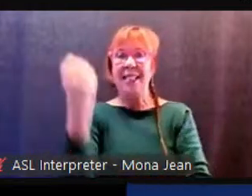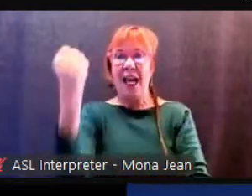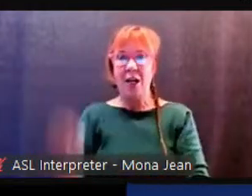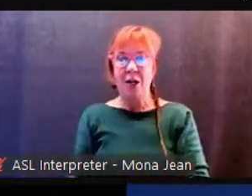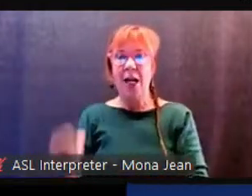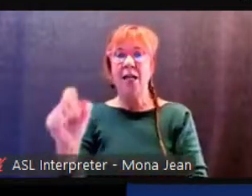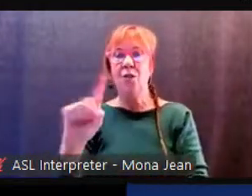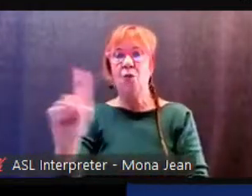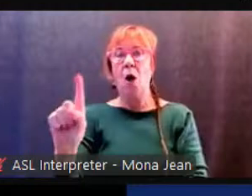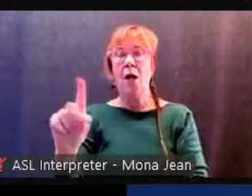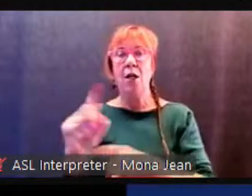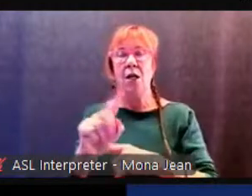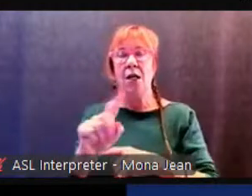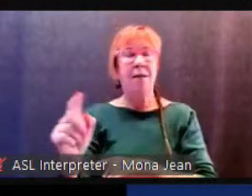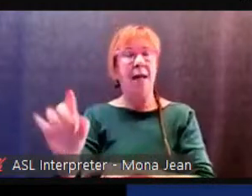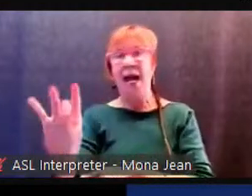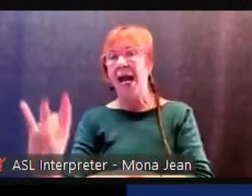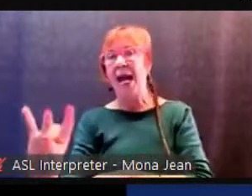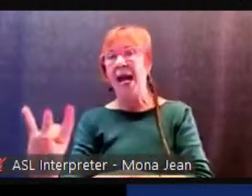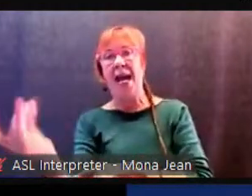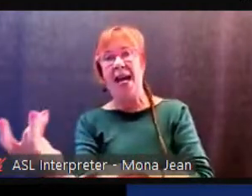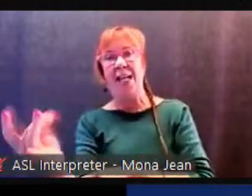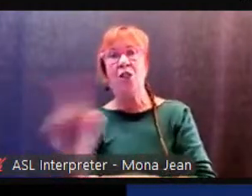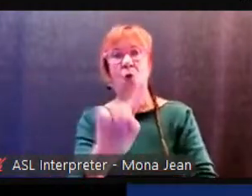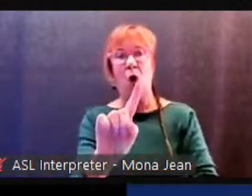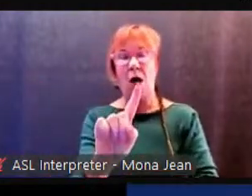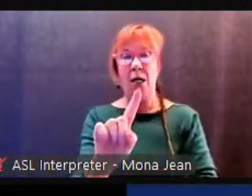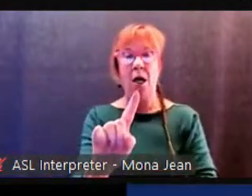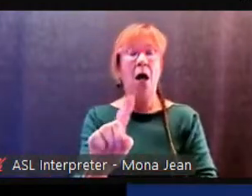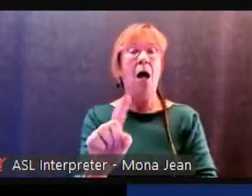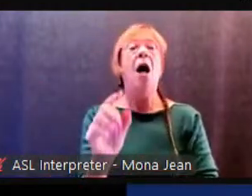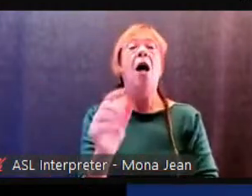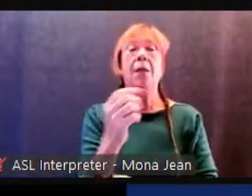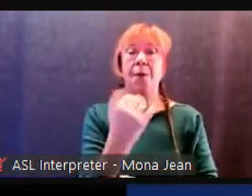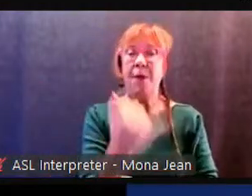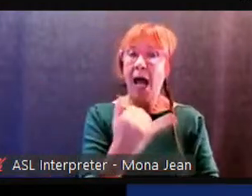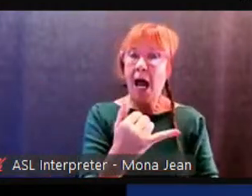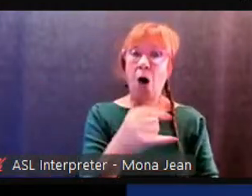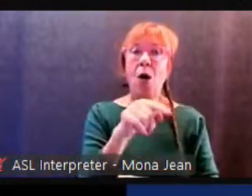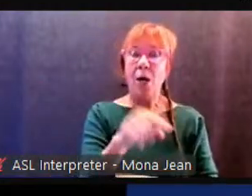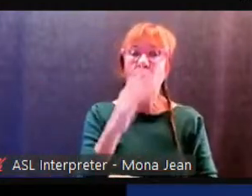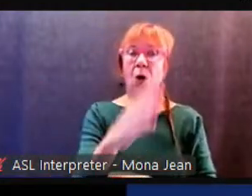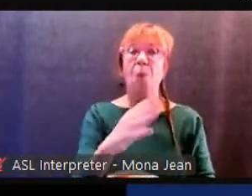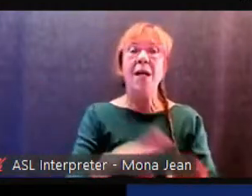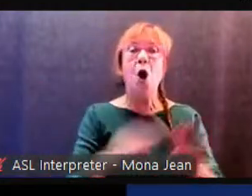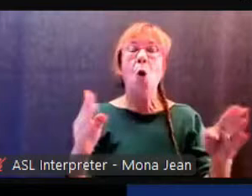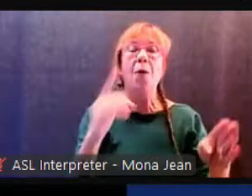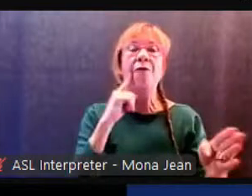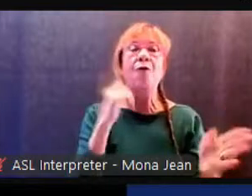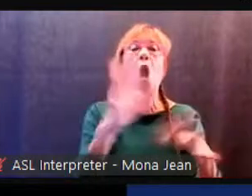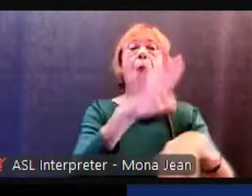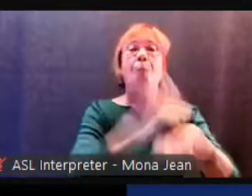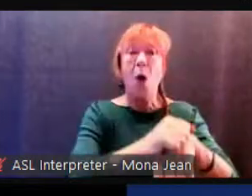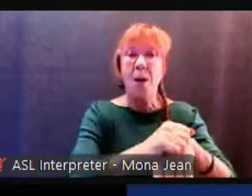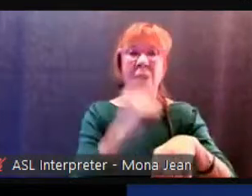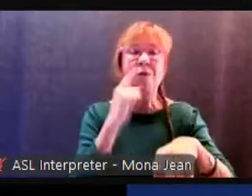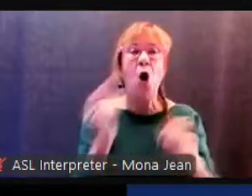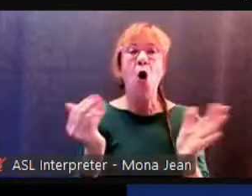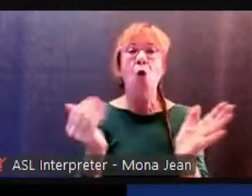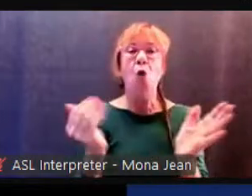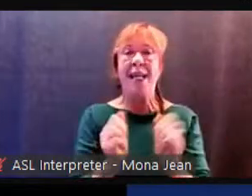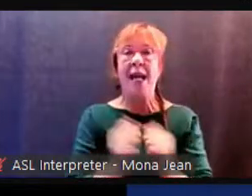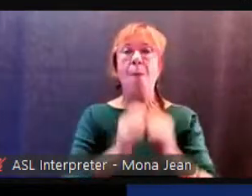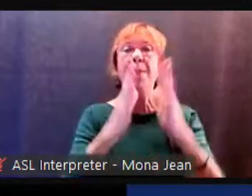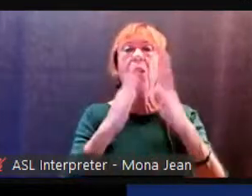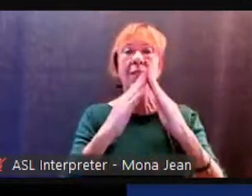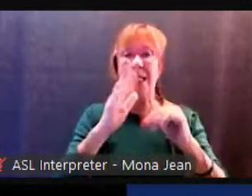p.m. Starting today, the Altadena One Stop is also open by appointment for rebuilding workshops. Those appointments are